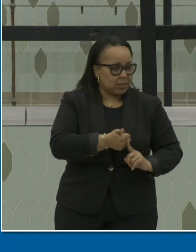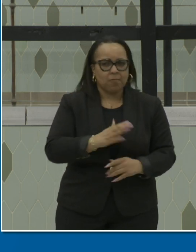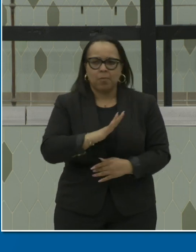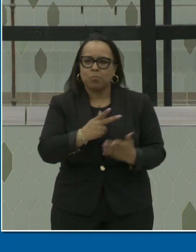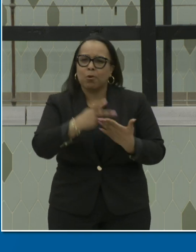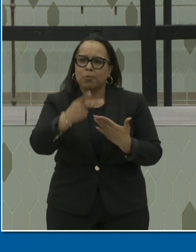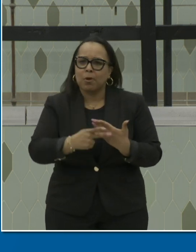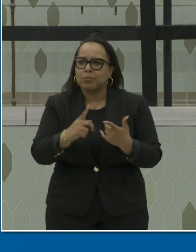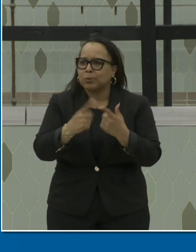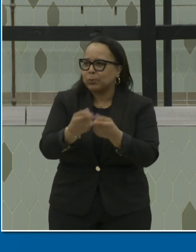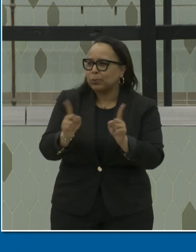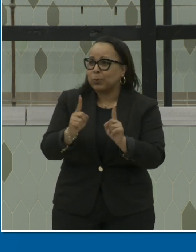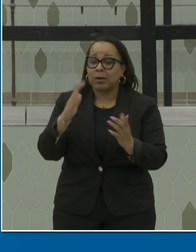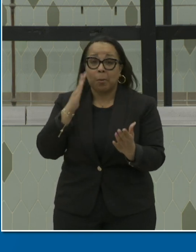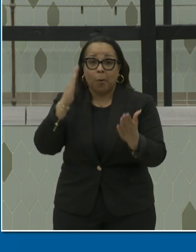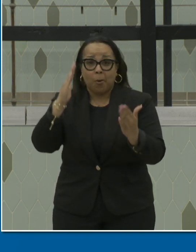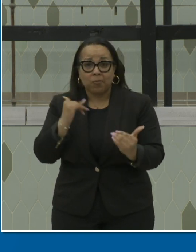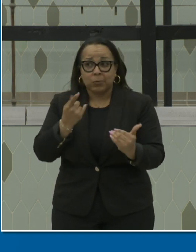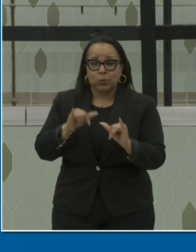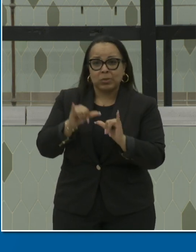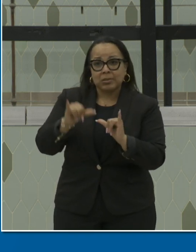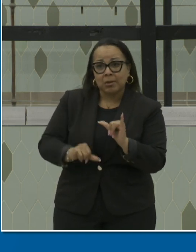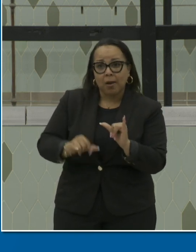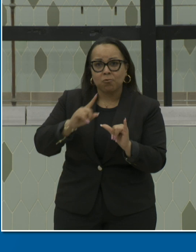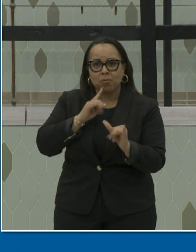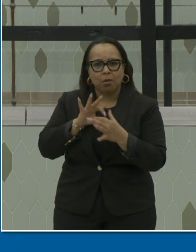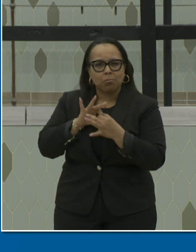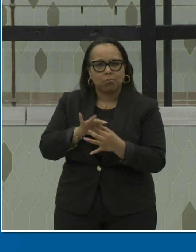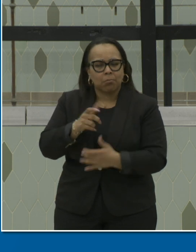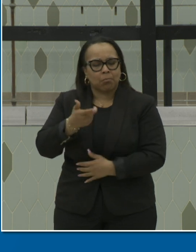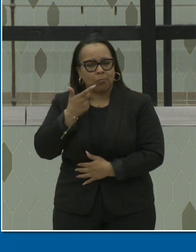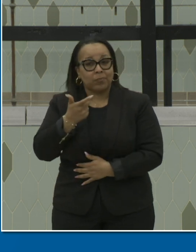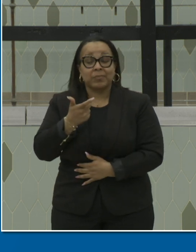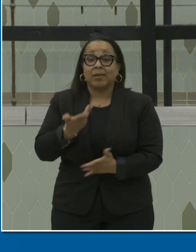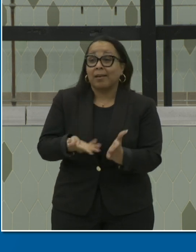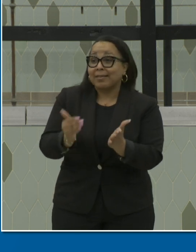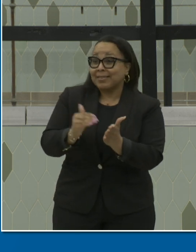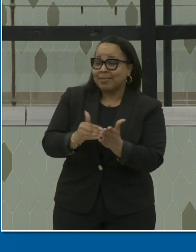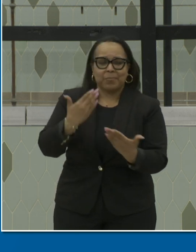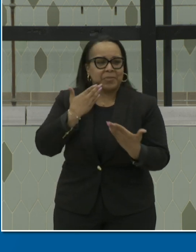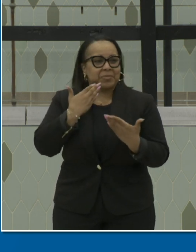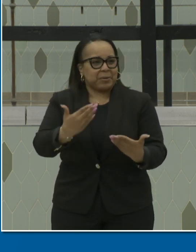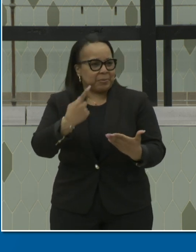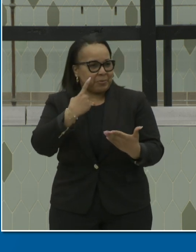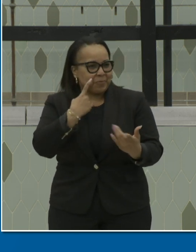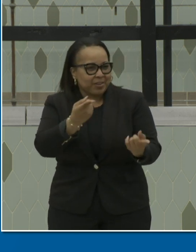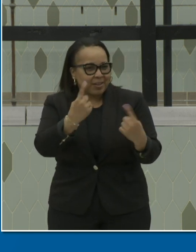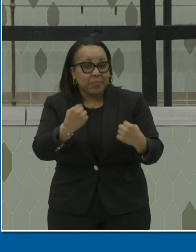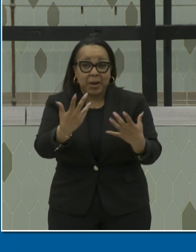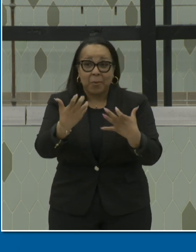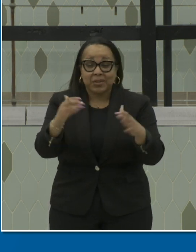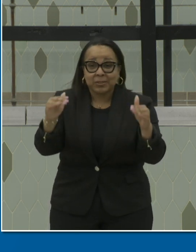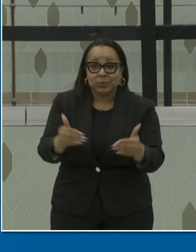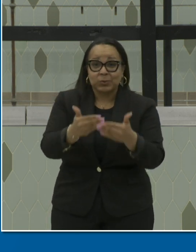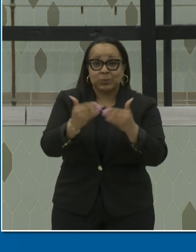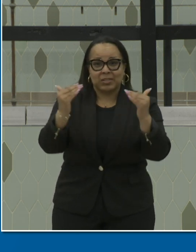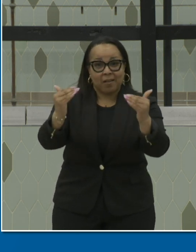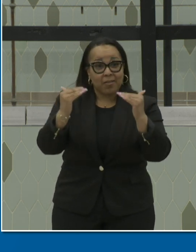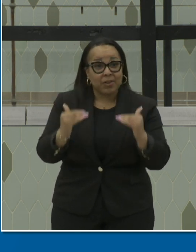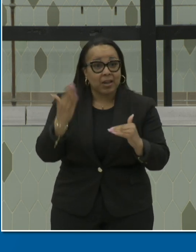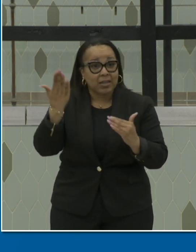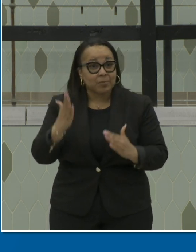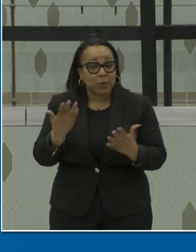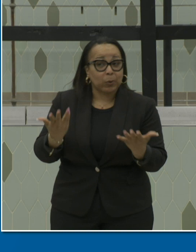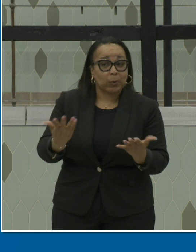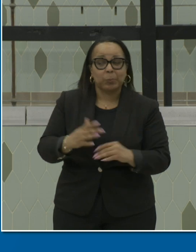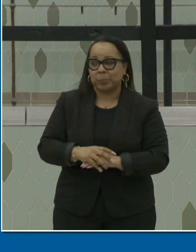their programs to you, and hopefully you will stay engaged. So again, thank you for coming. I would like to introduce our next speaker,